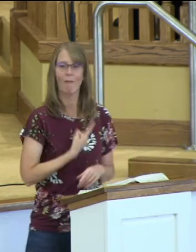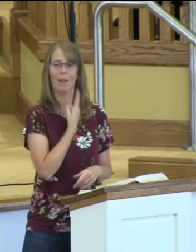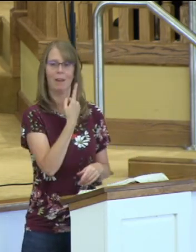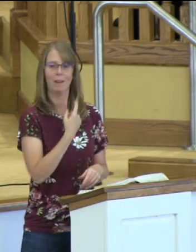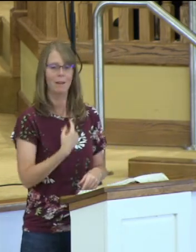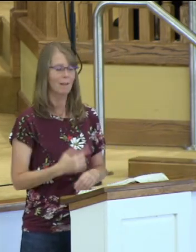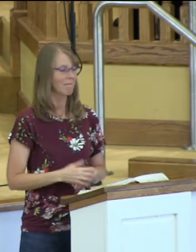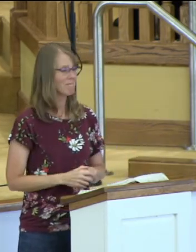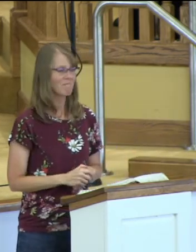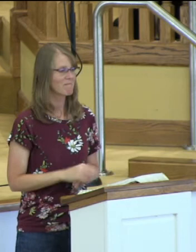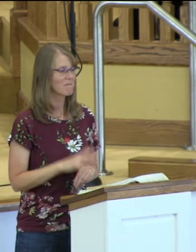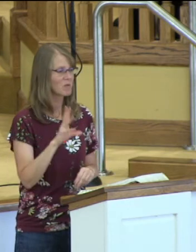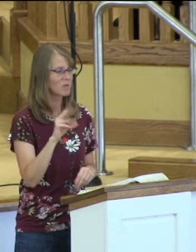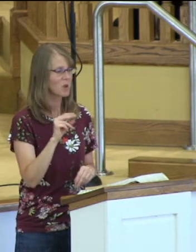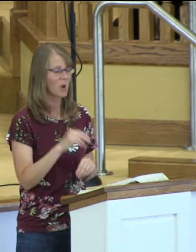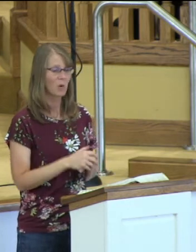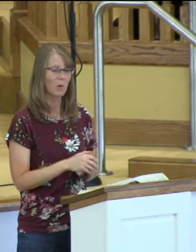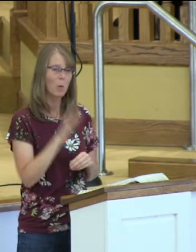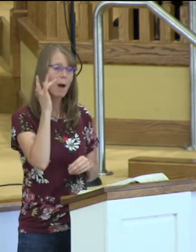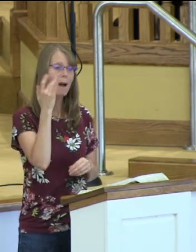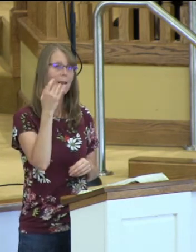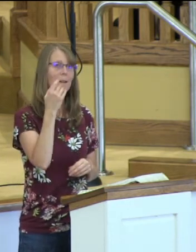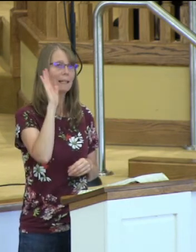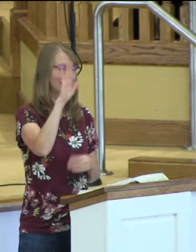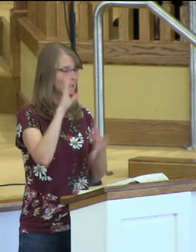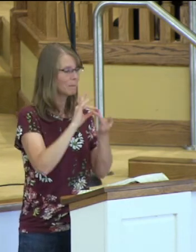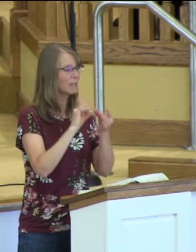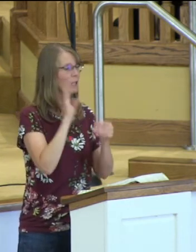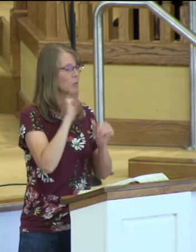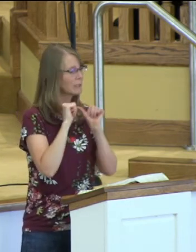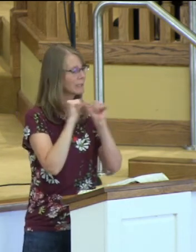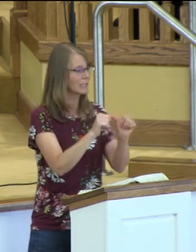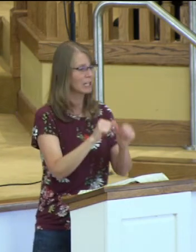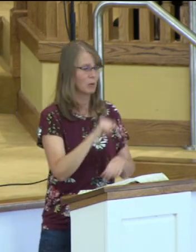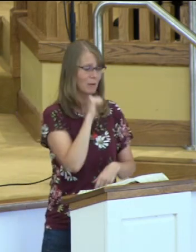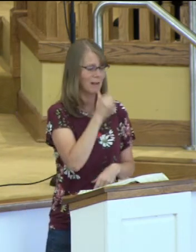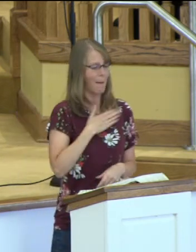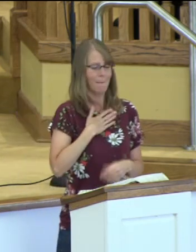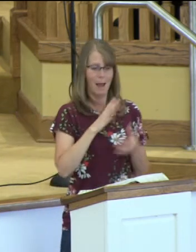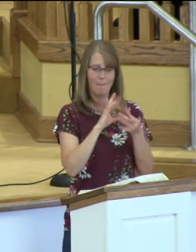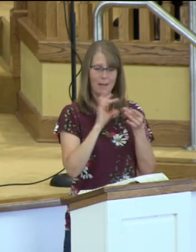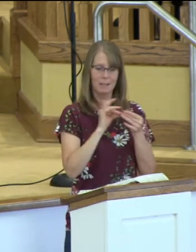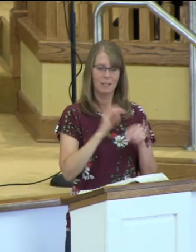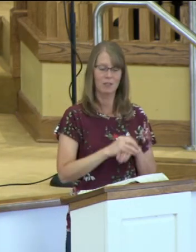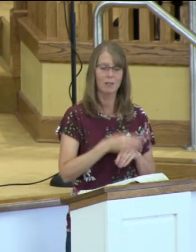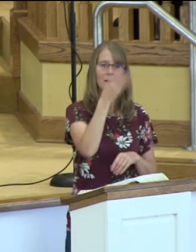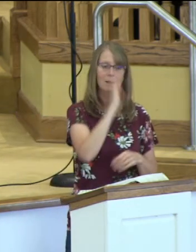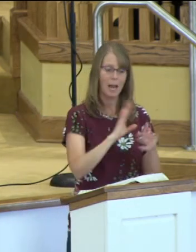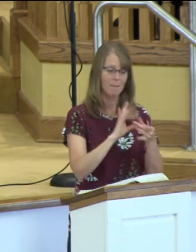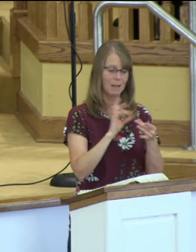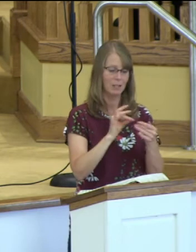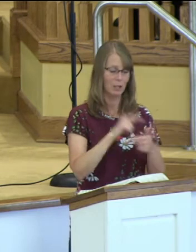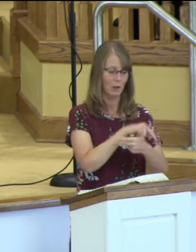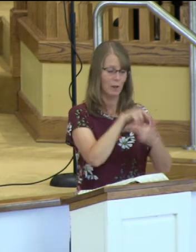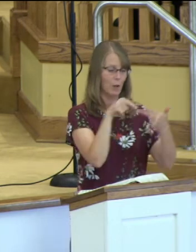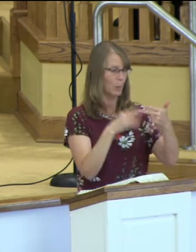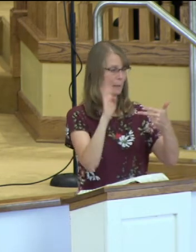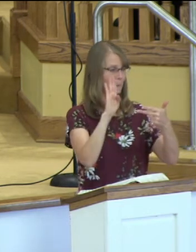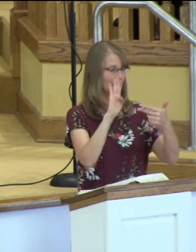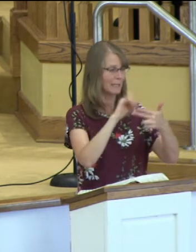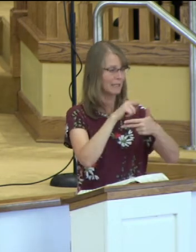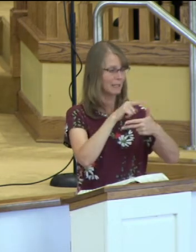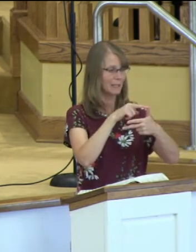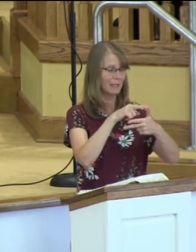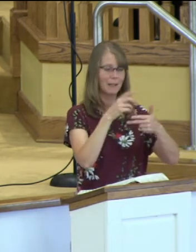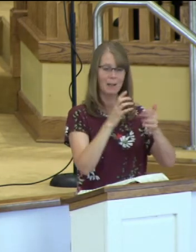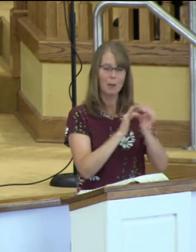I'm not going to be offended. No, why? The message will continue on because it is not my message. In the three B's of my life, Bible, Baptist, and